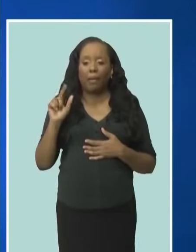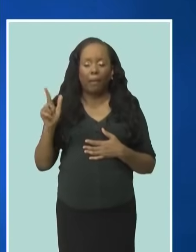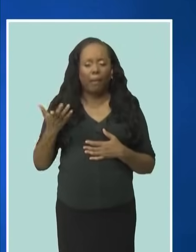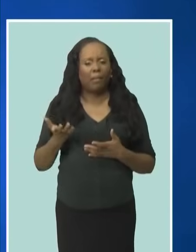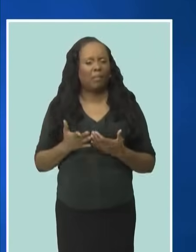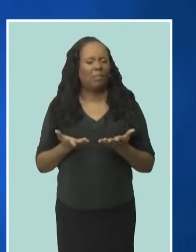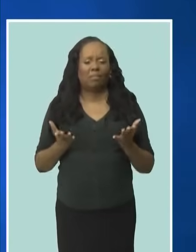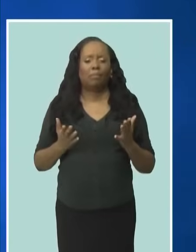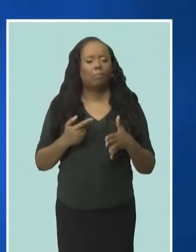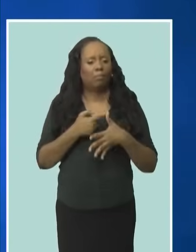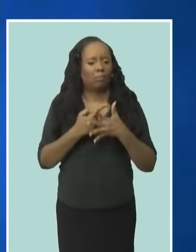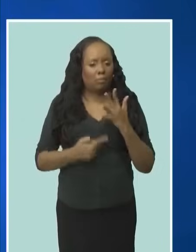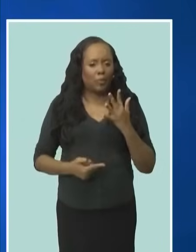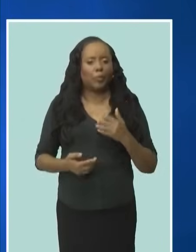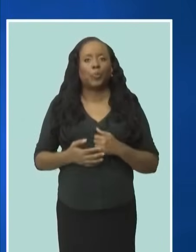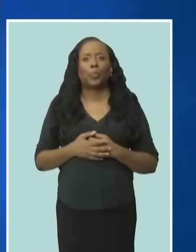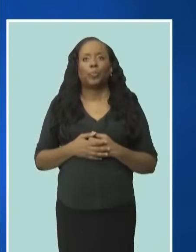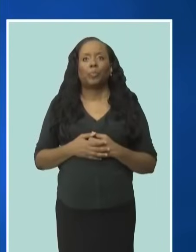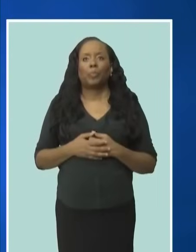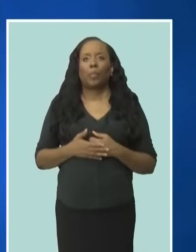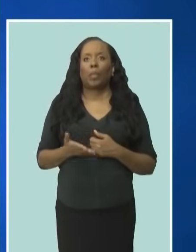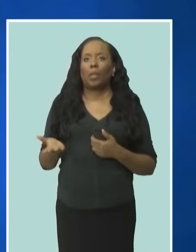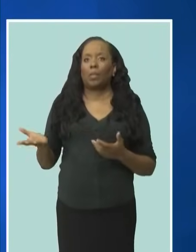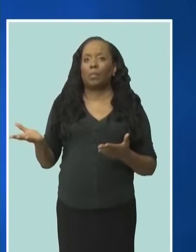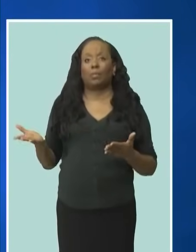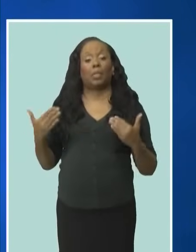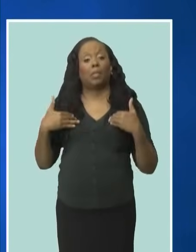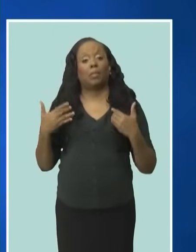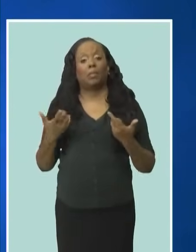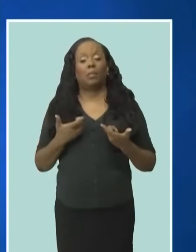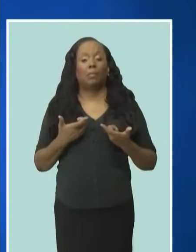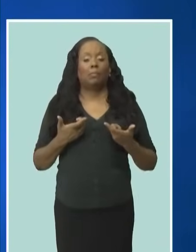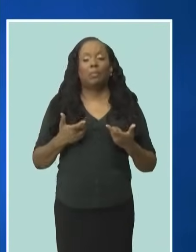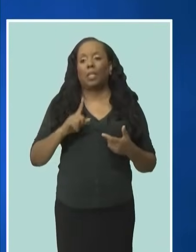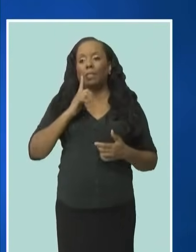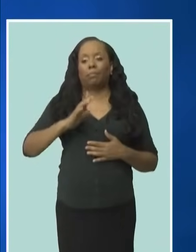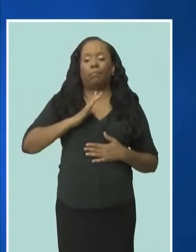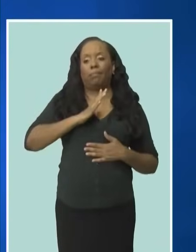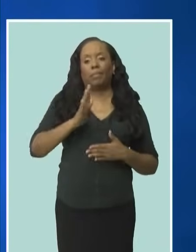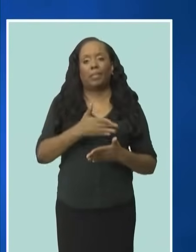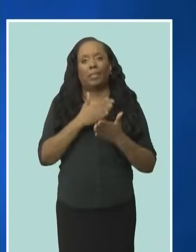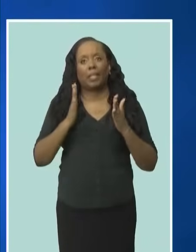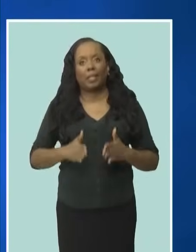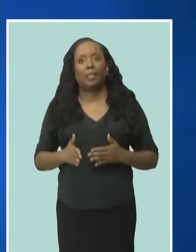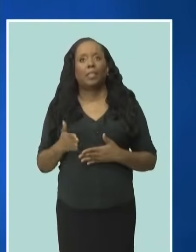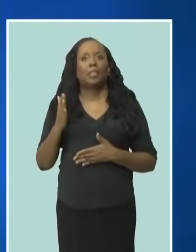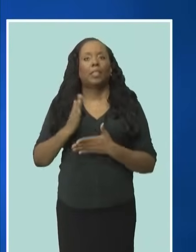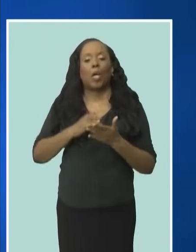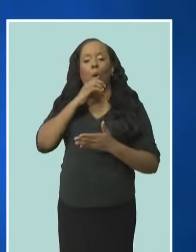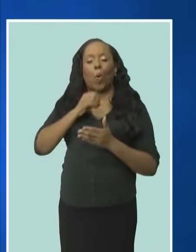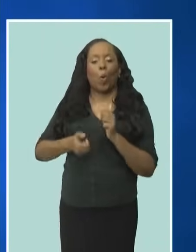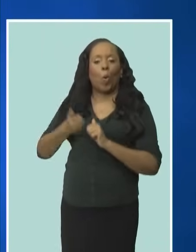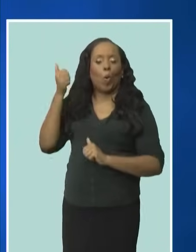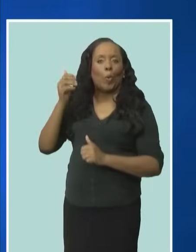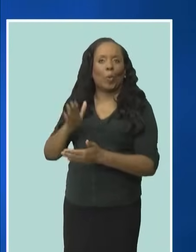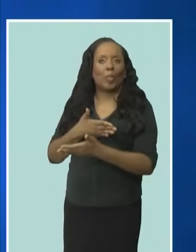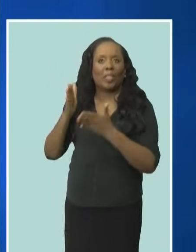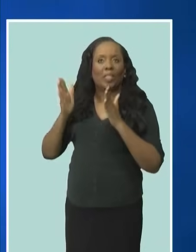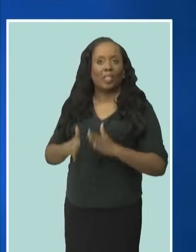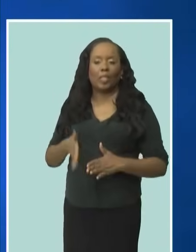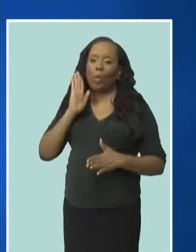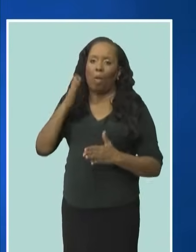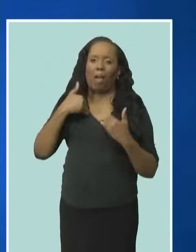today. We have the heavy hitters from this season. We have some heavy hitters from yesteryear in the